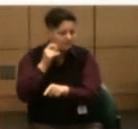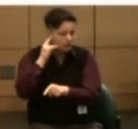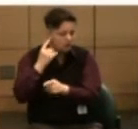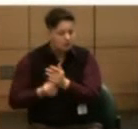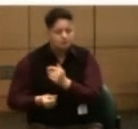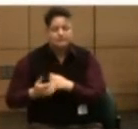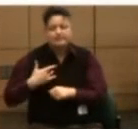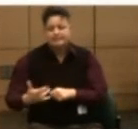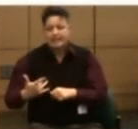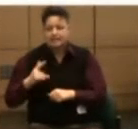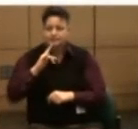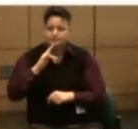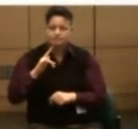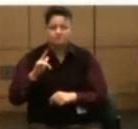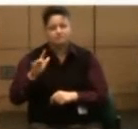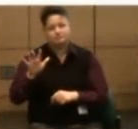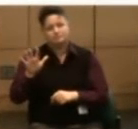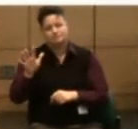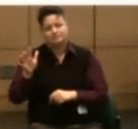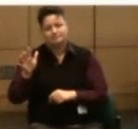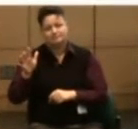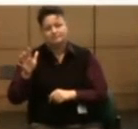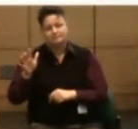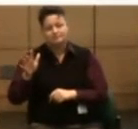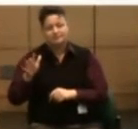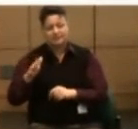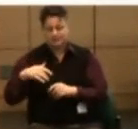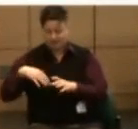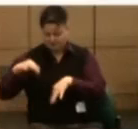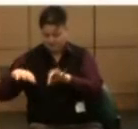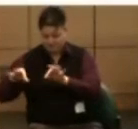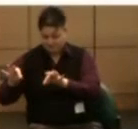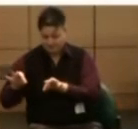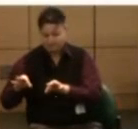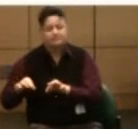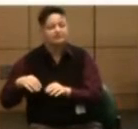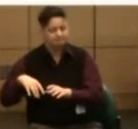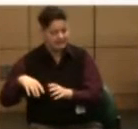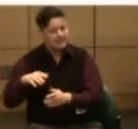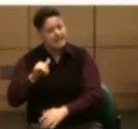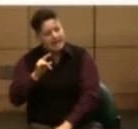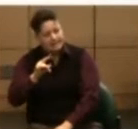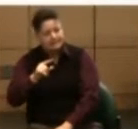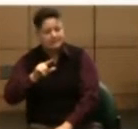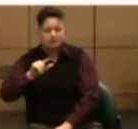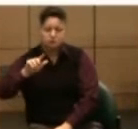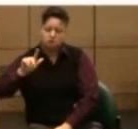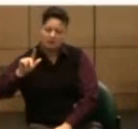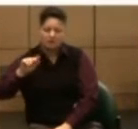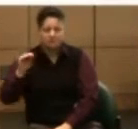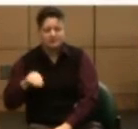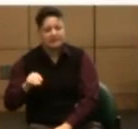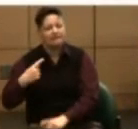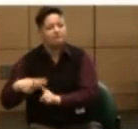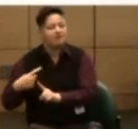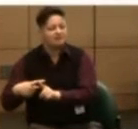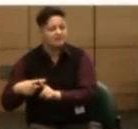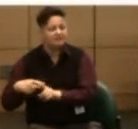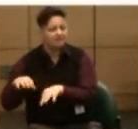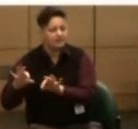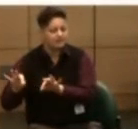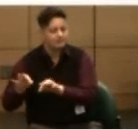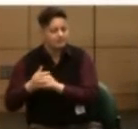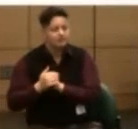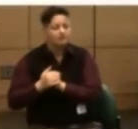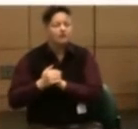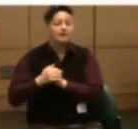between 18 to 43% of series have shown that there are positive findings. And they can vary from labyrinthitis ossificans, which is